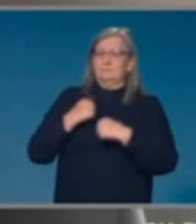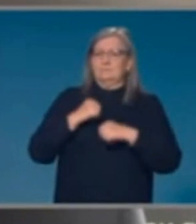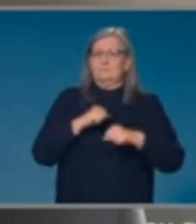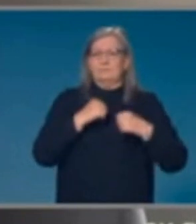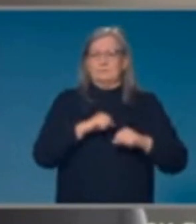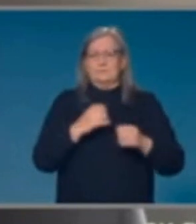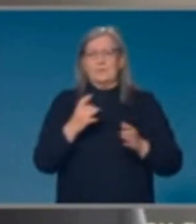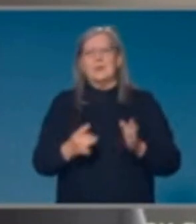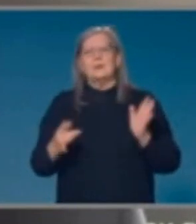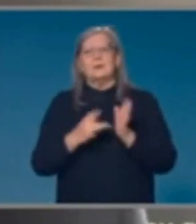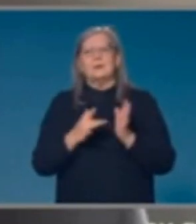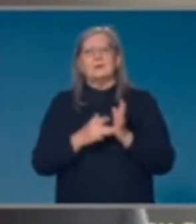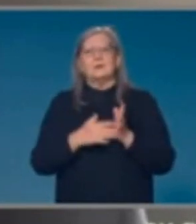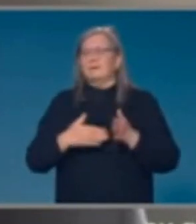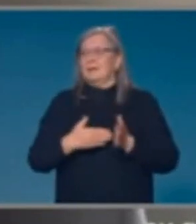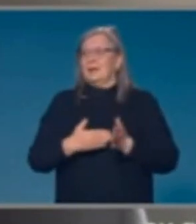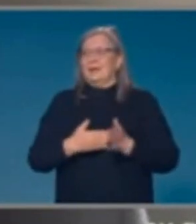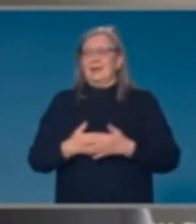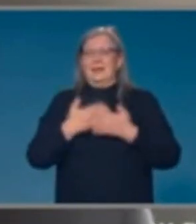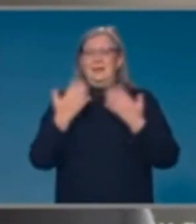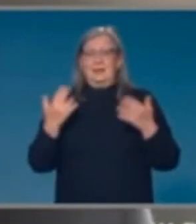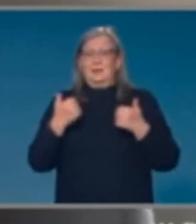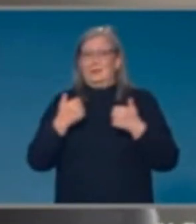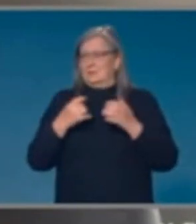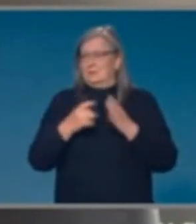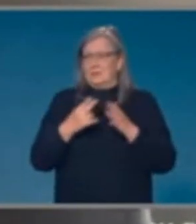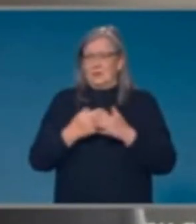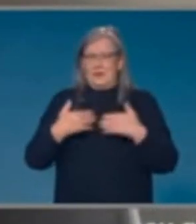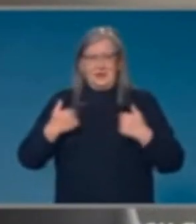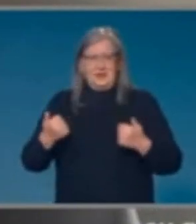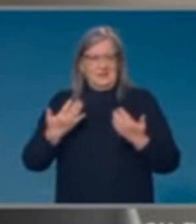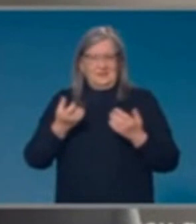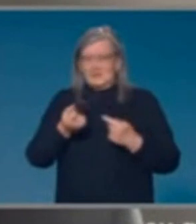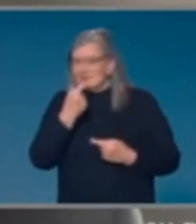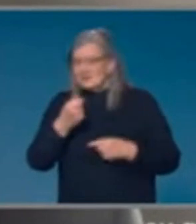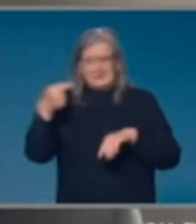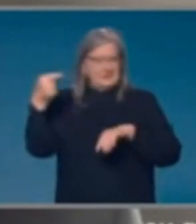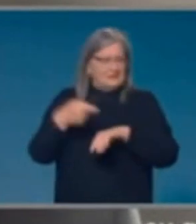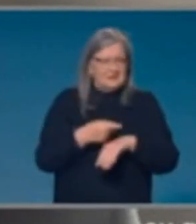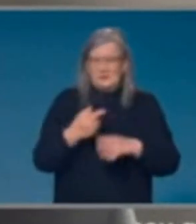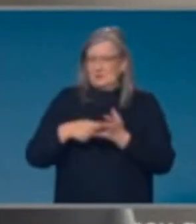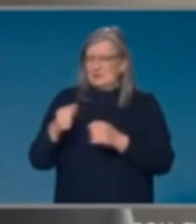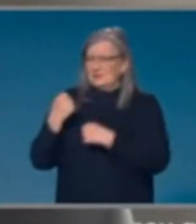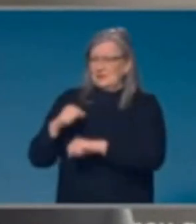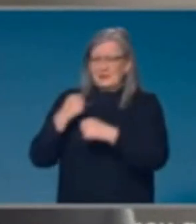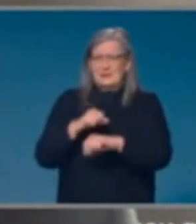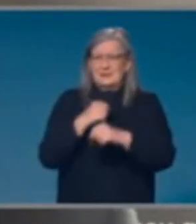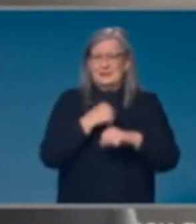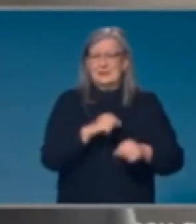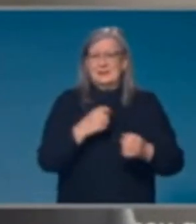health, important steps forward for protection, and important steps forward, particularly as we're seeing in New South